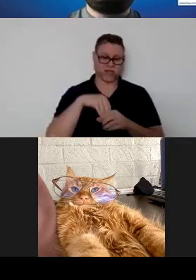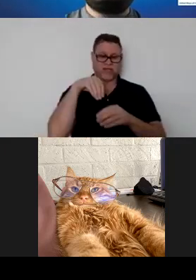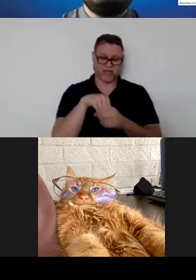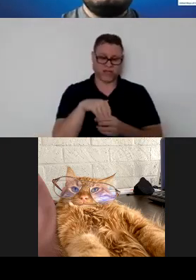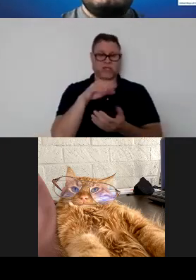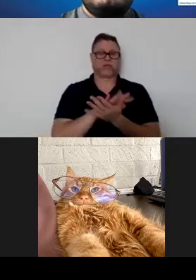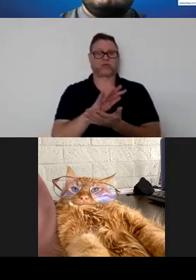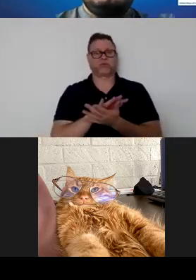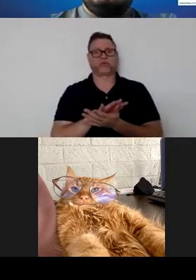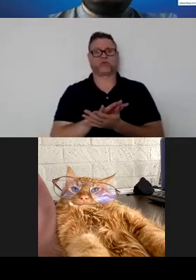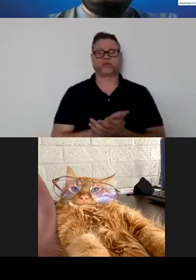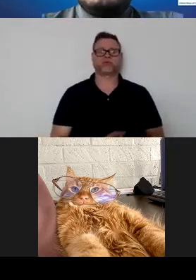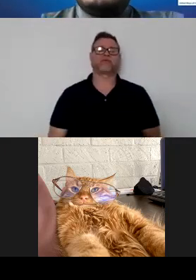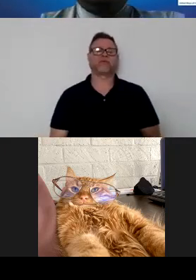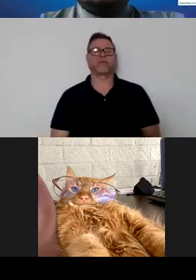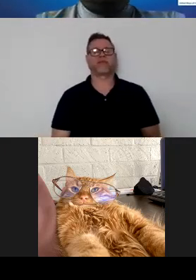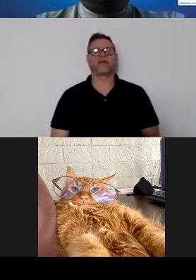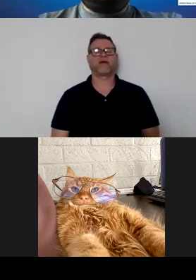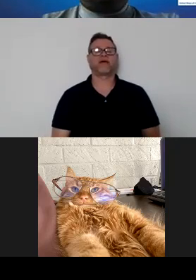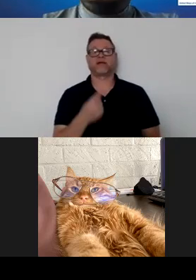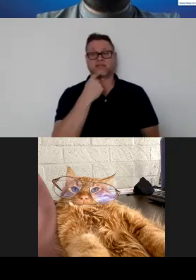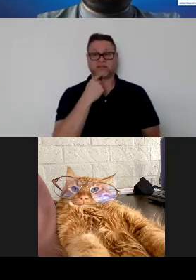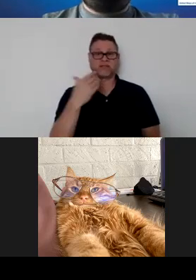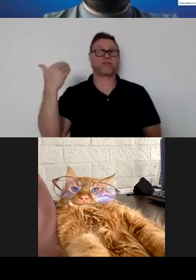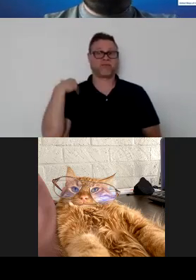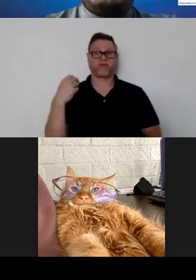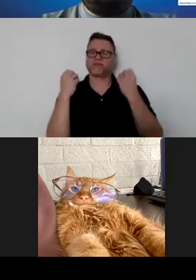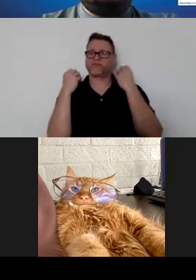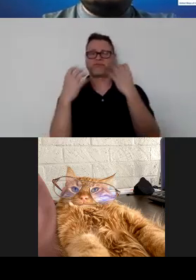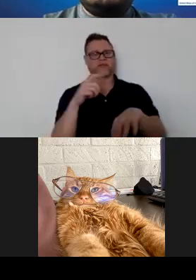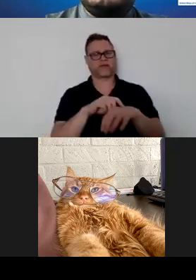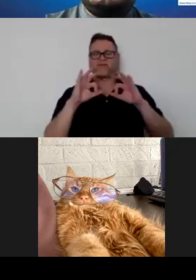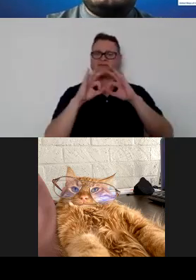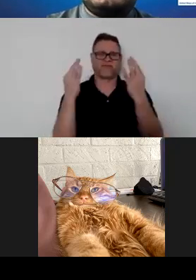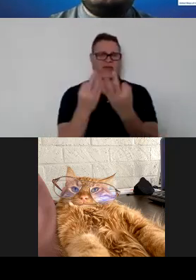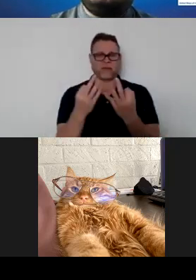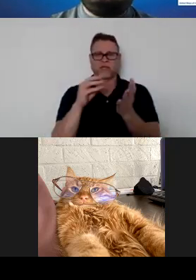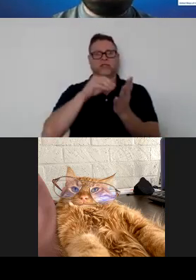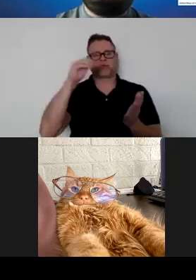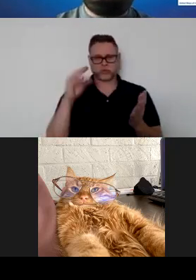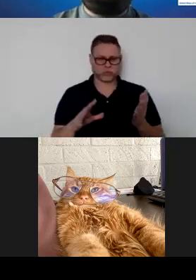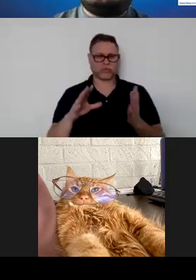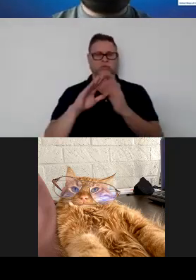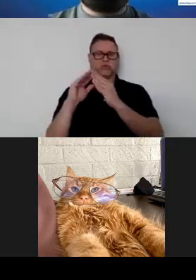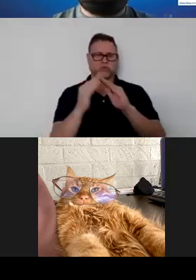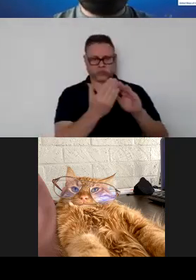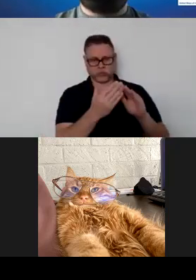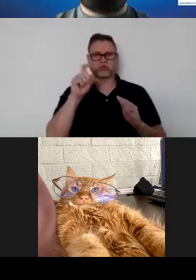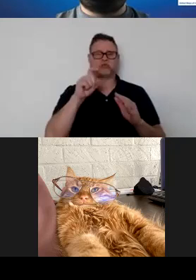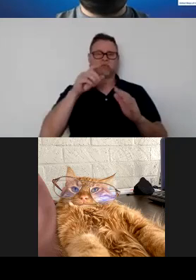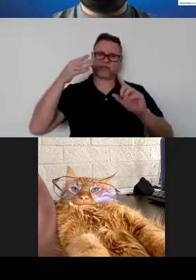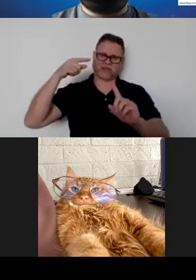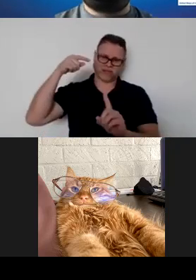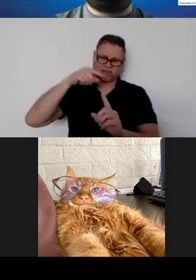schools. So as I said before, and many times, families, students, and communities should be at the center